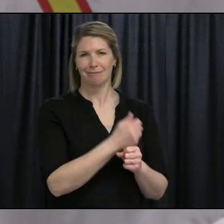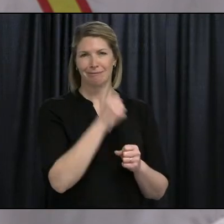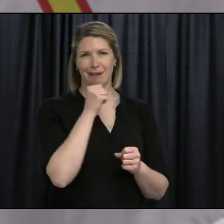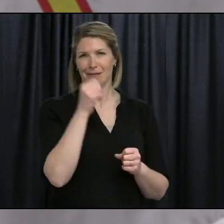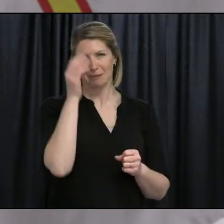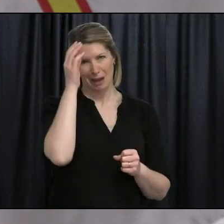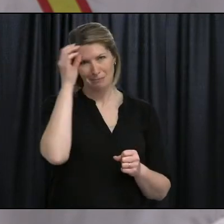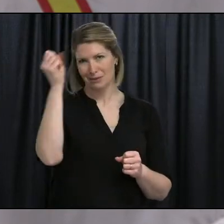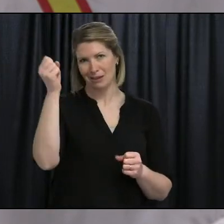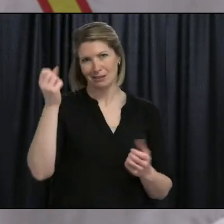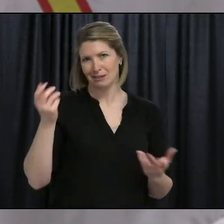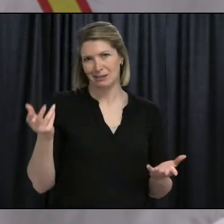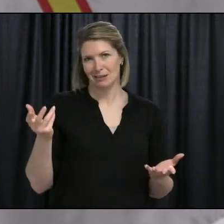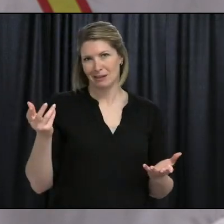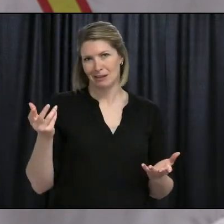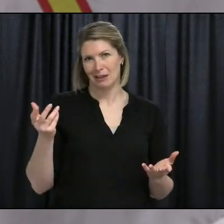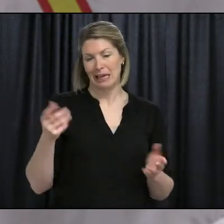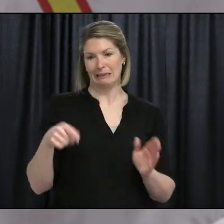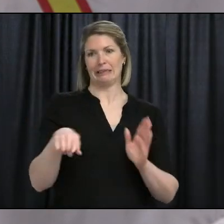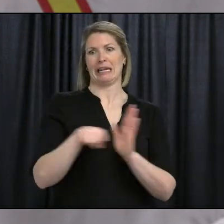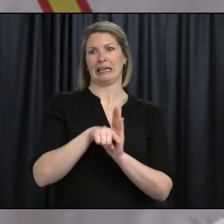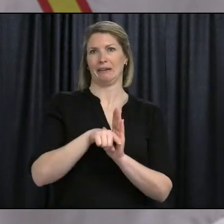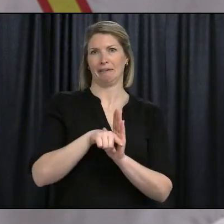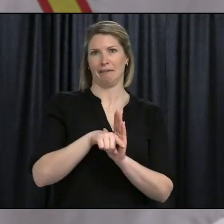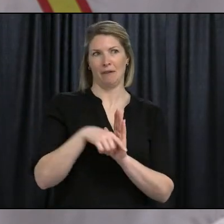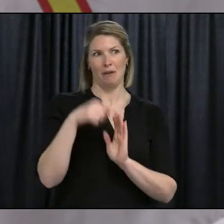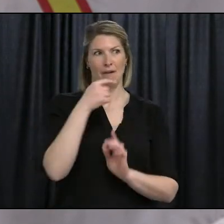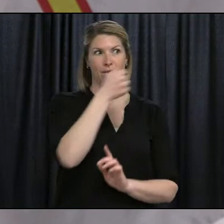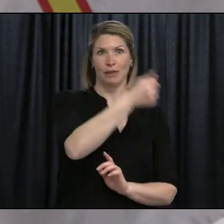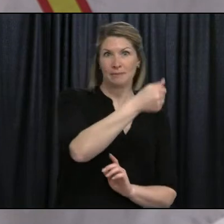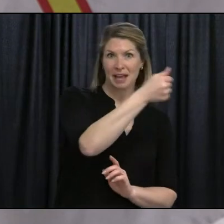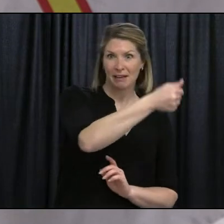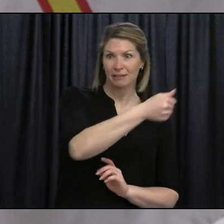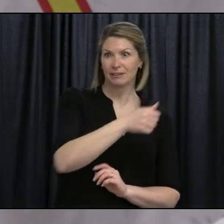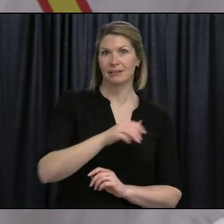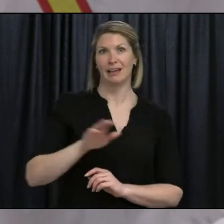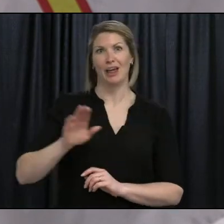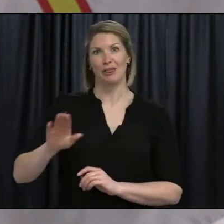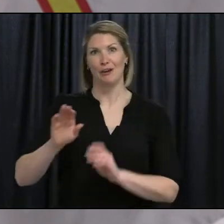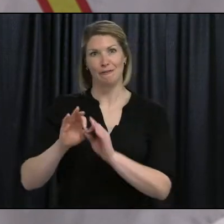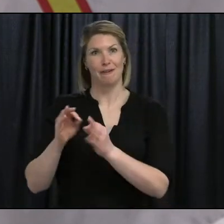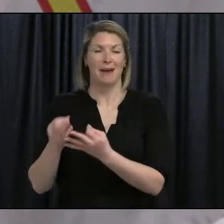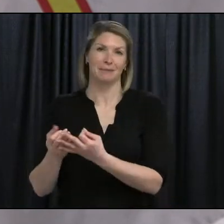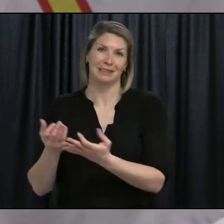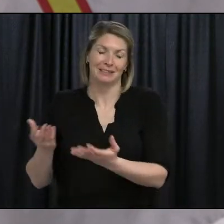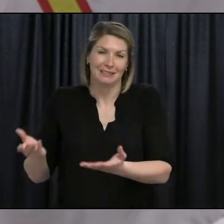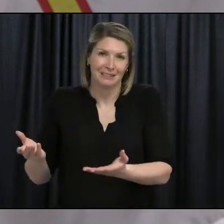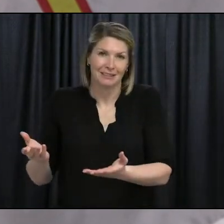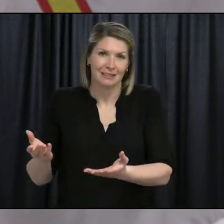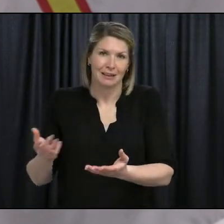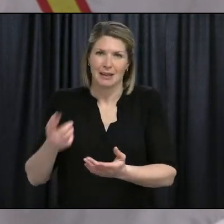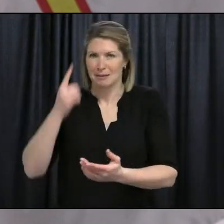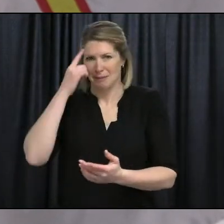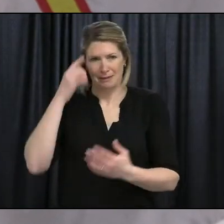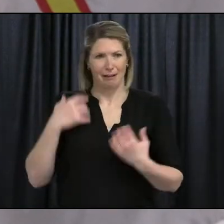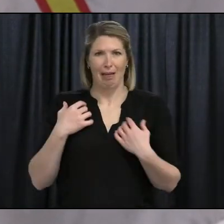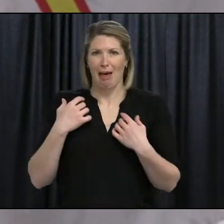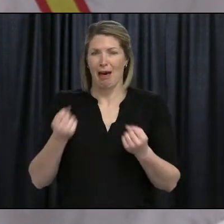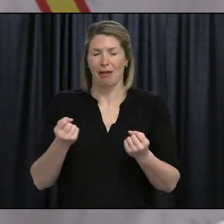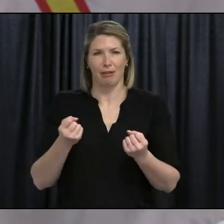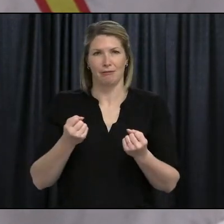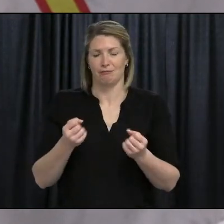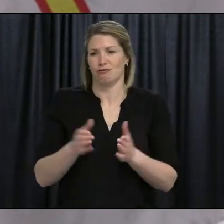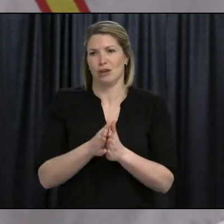would have significant effects both on themselves and their mental health, as well as the health and well-being